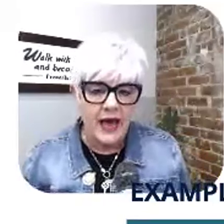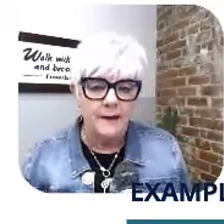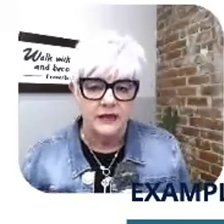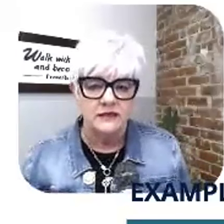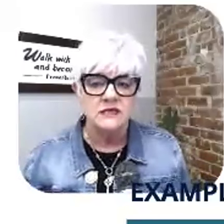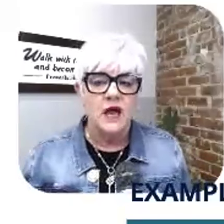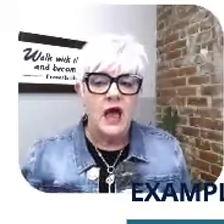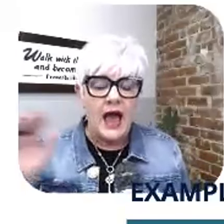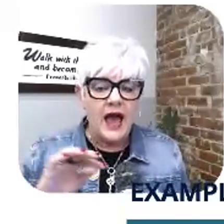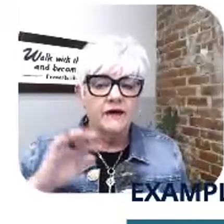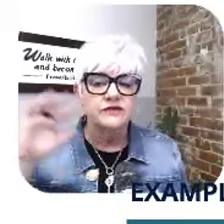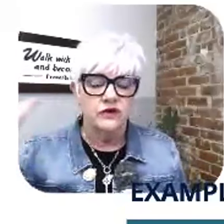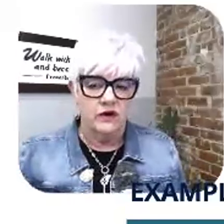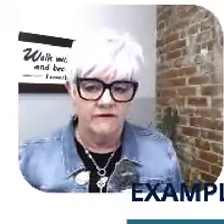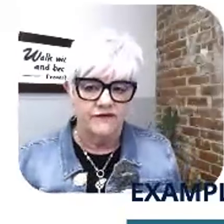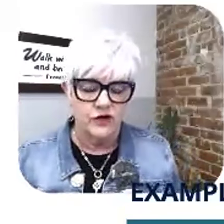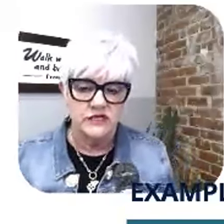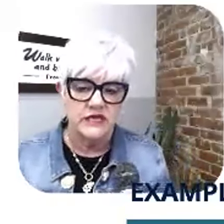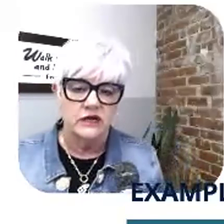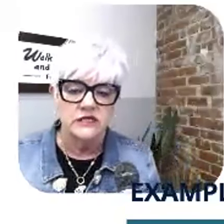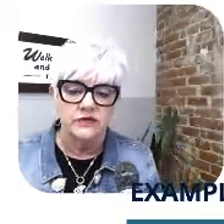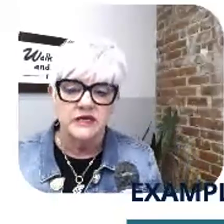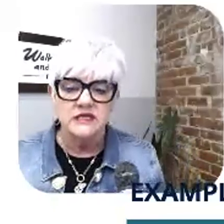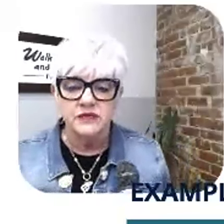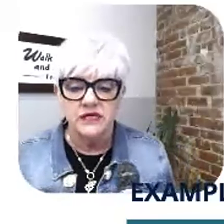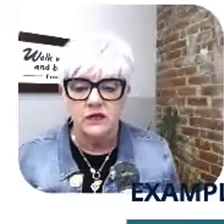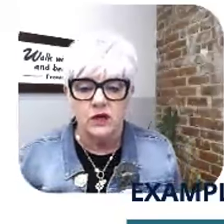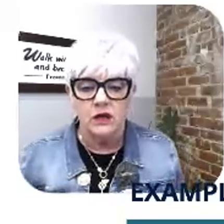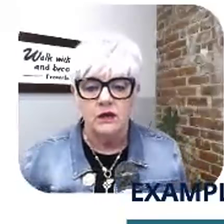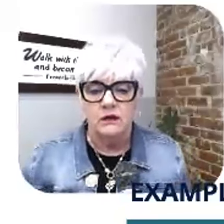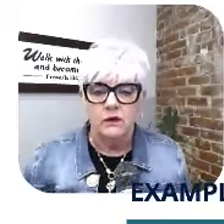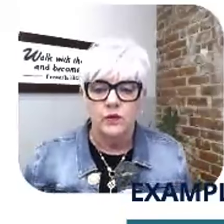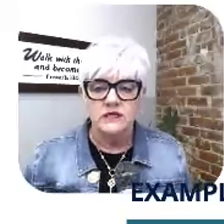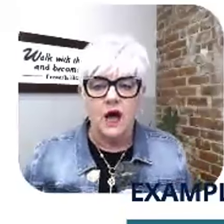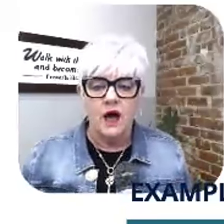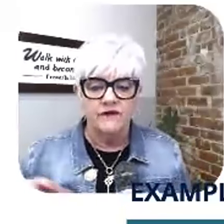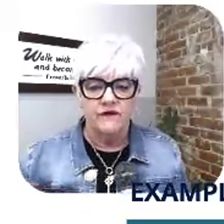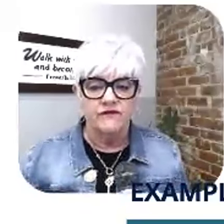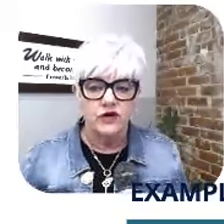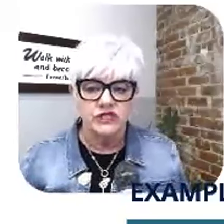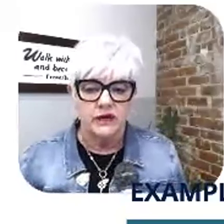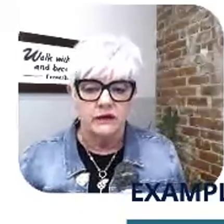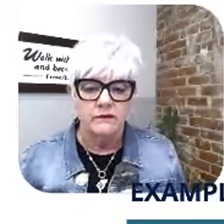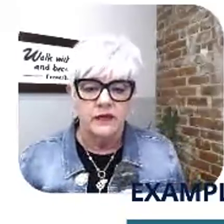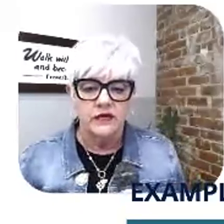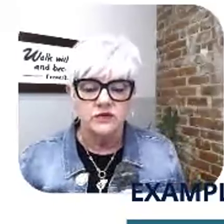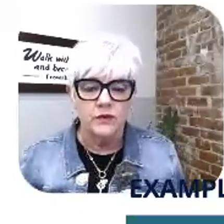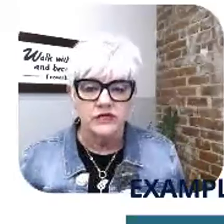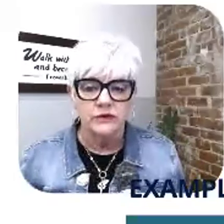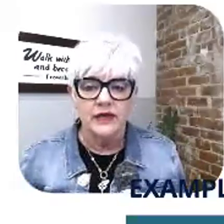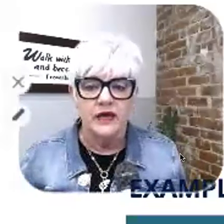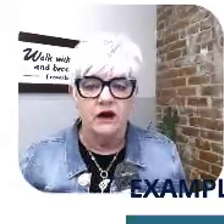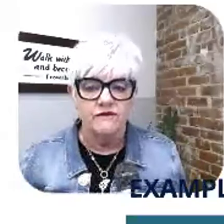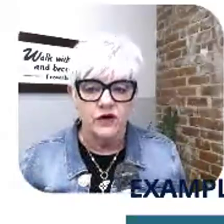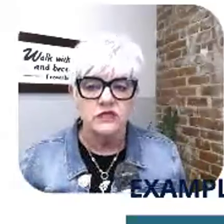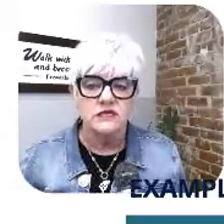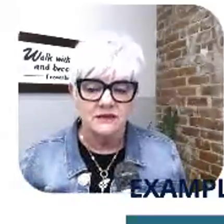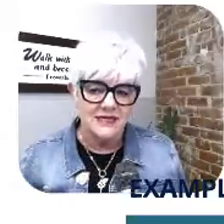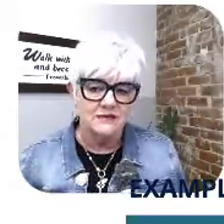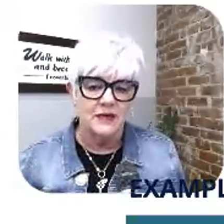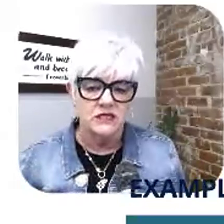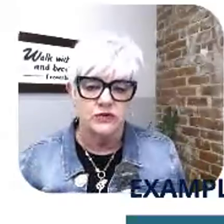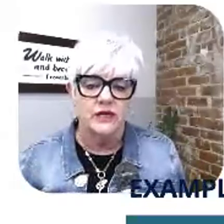thing happens after a first year. So this particular was off of a first year. Here's what we're doing in our